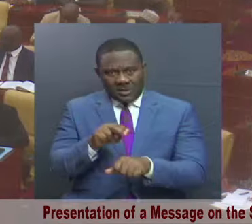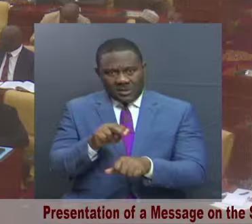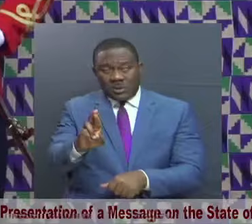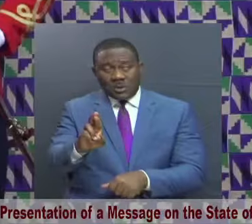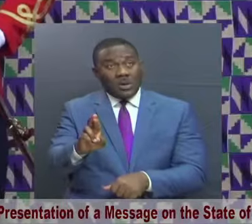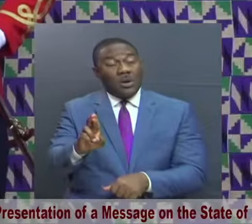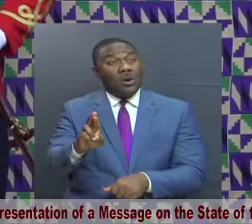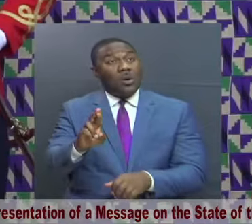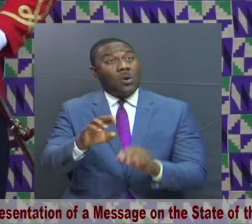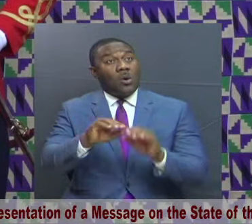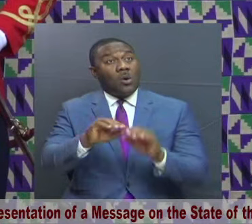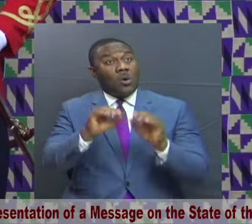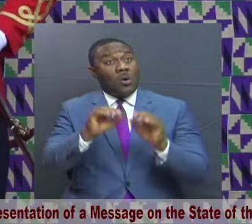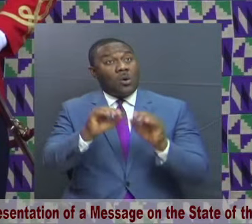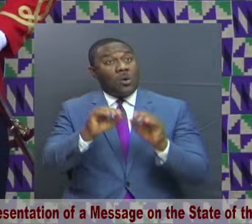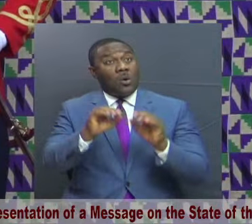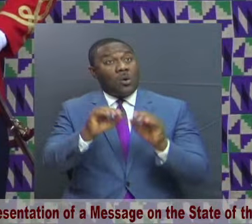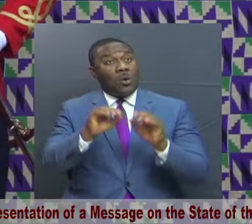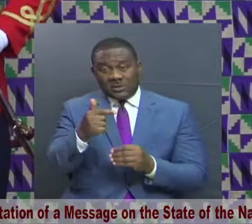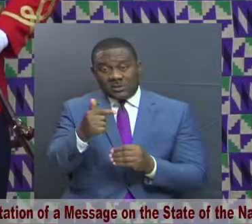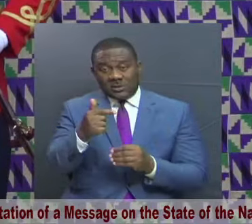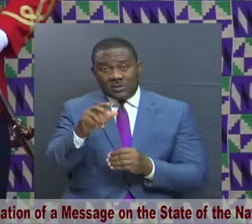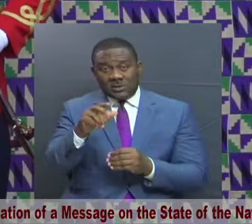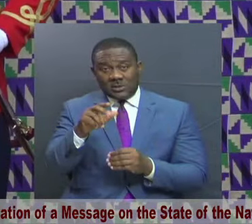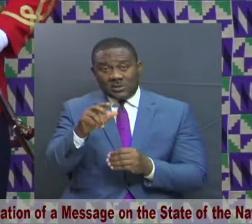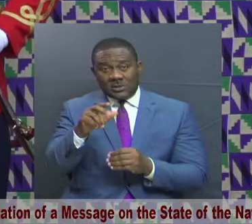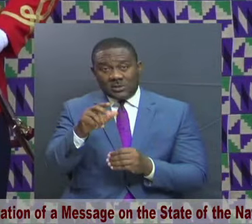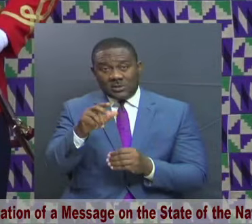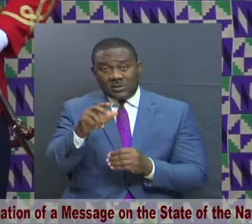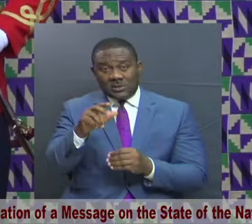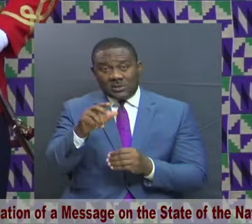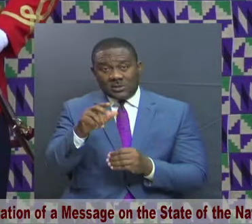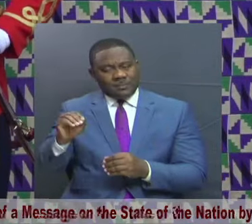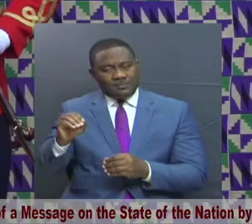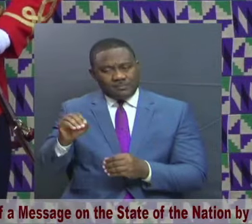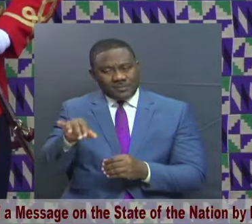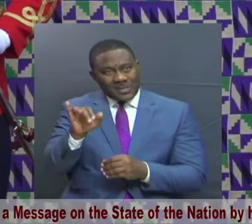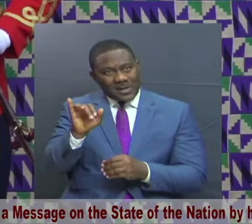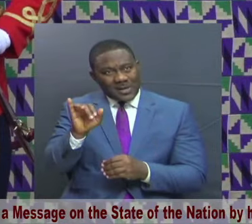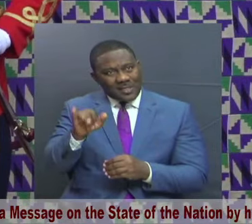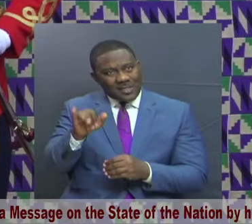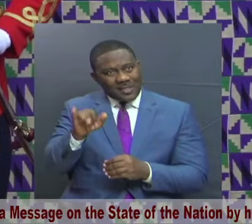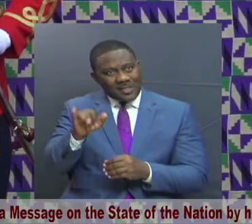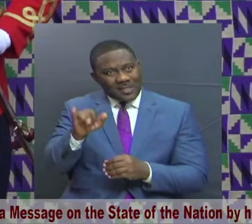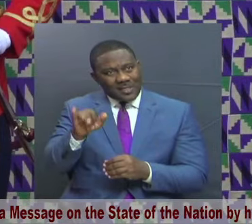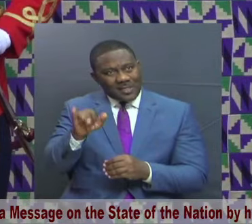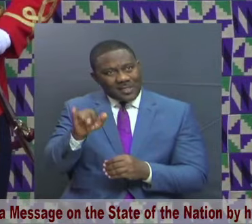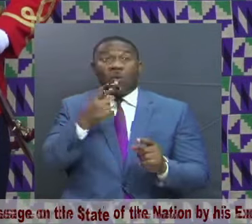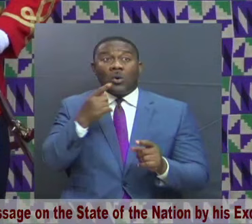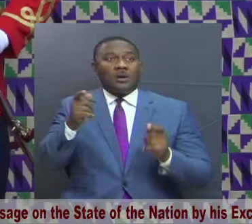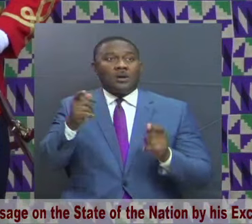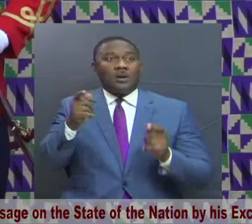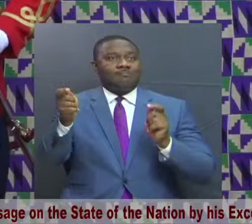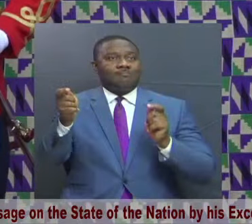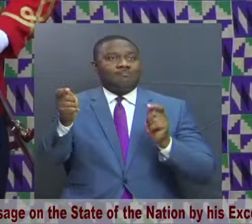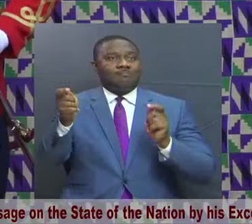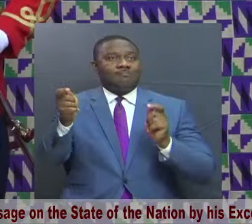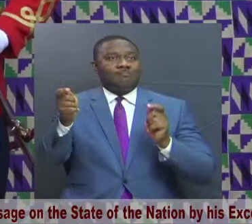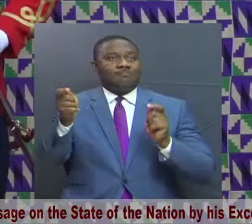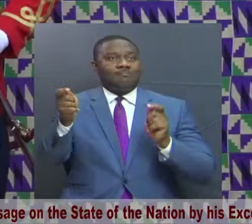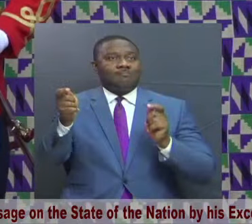of the President this strong commitment and position are geared towards the Prov V of clean and